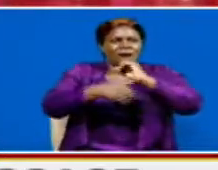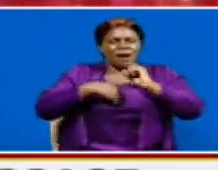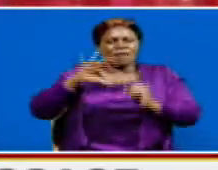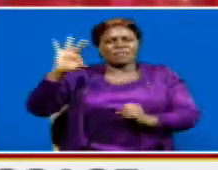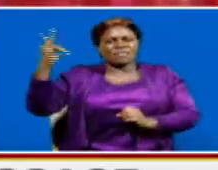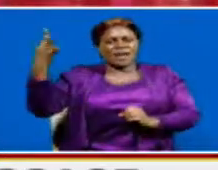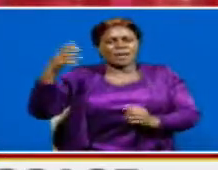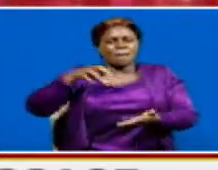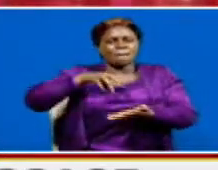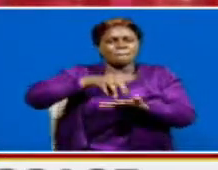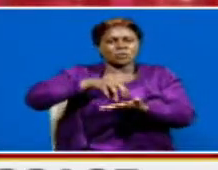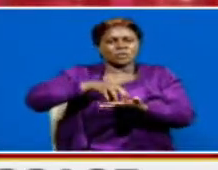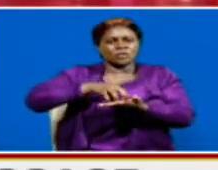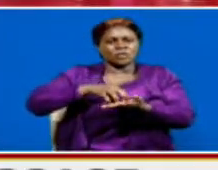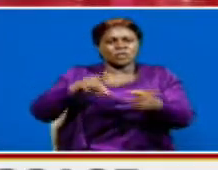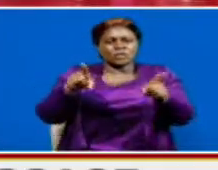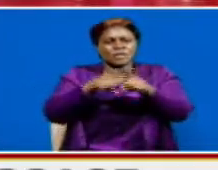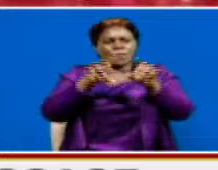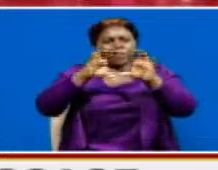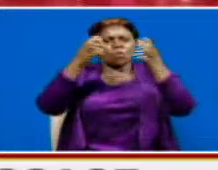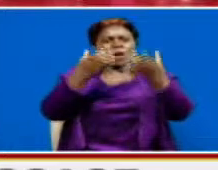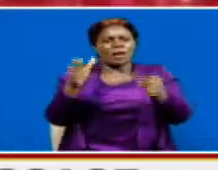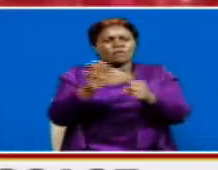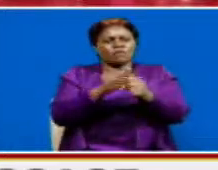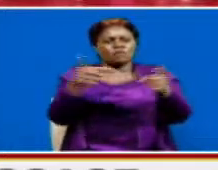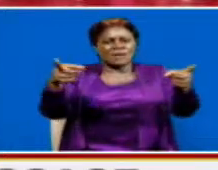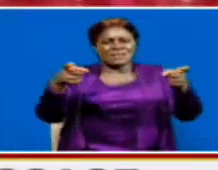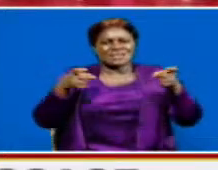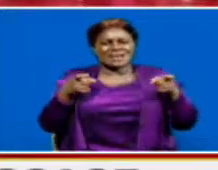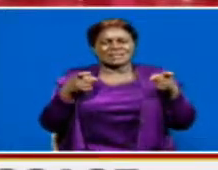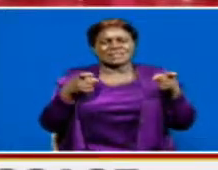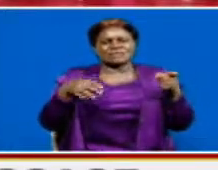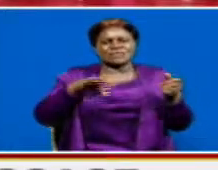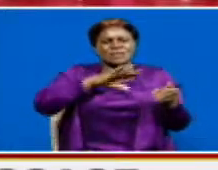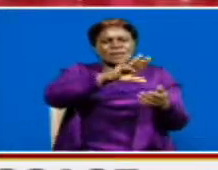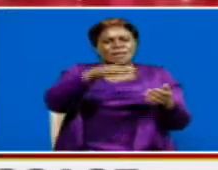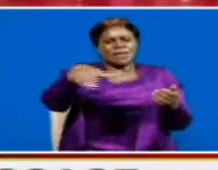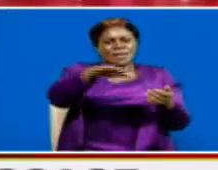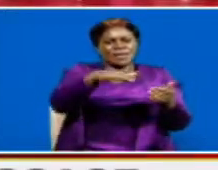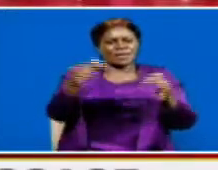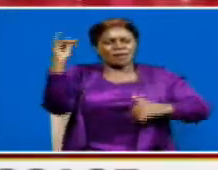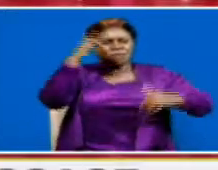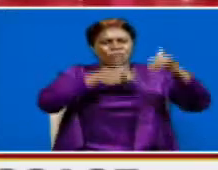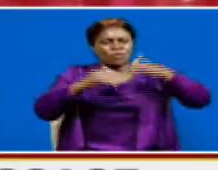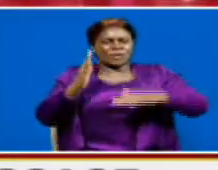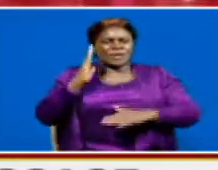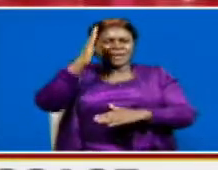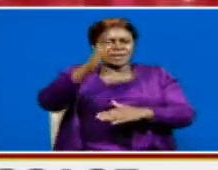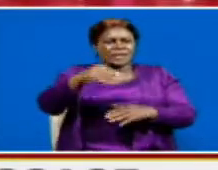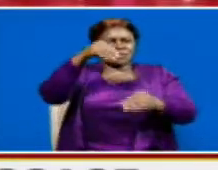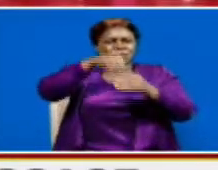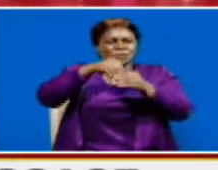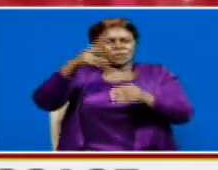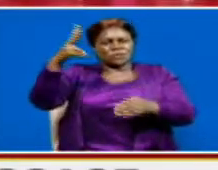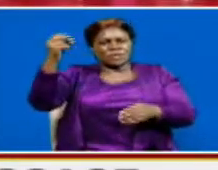third position as a globally attractive destination for foreign direct investment